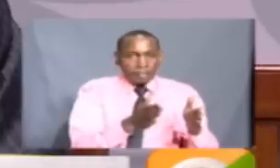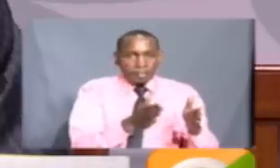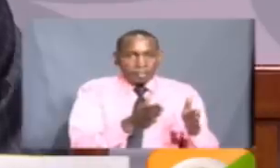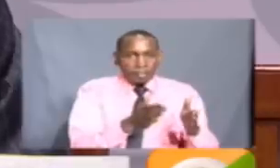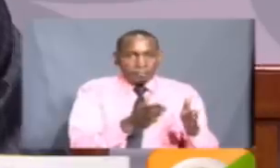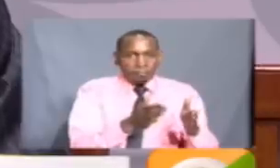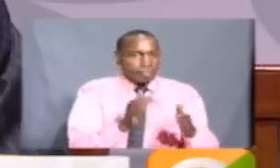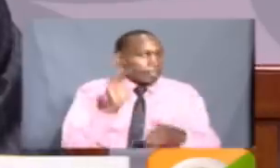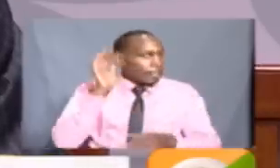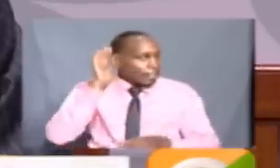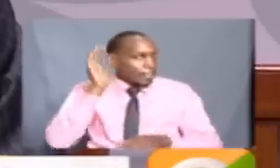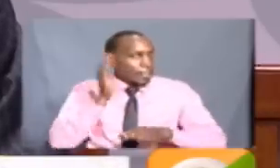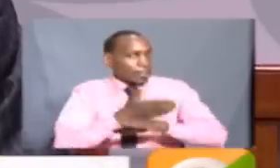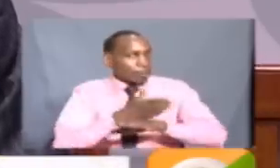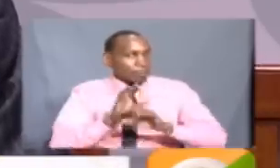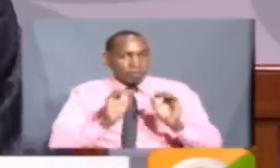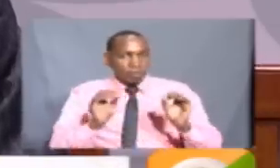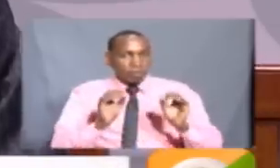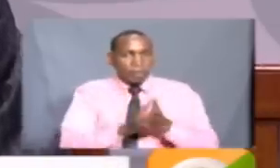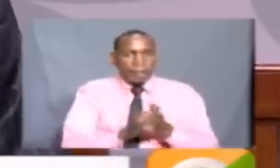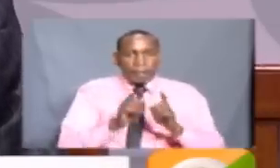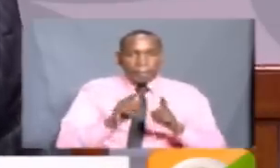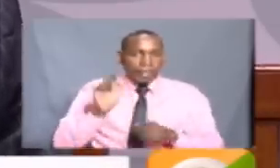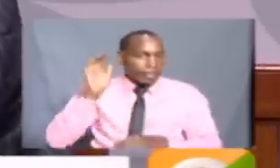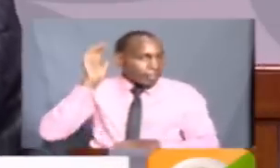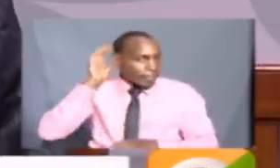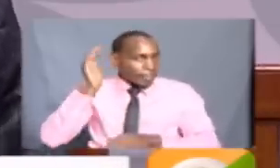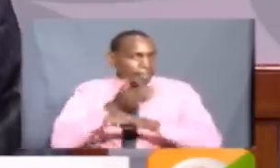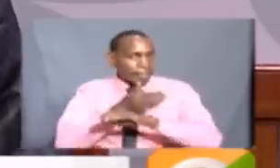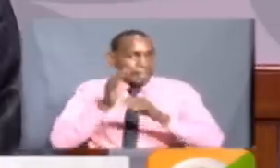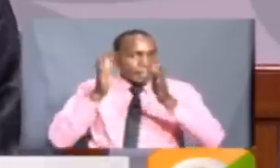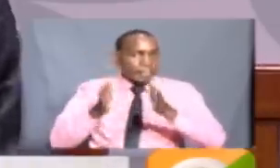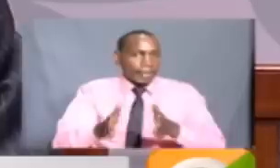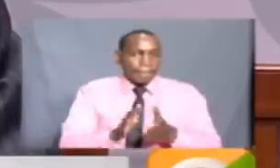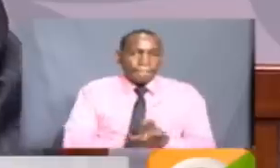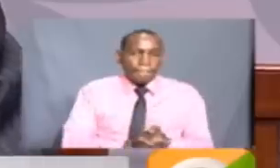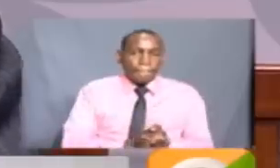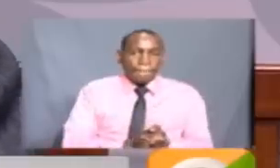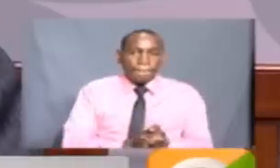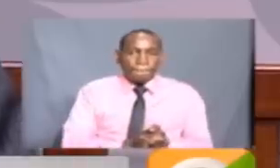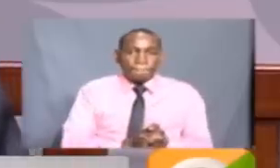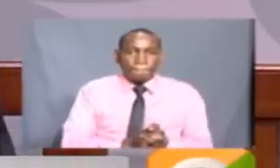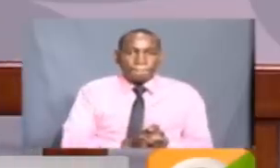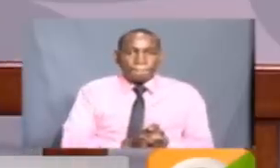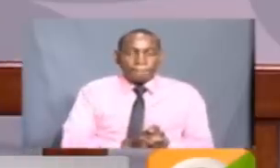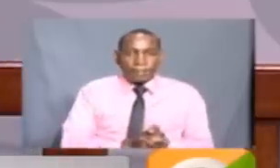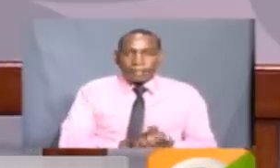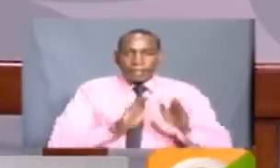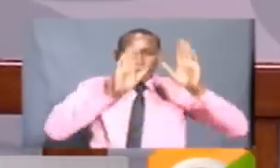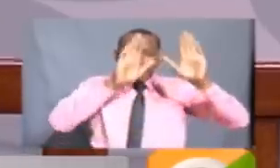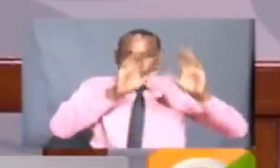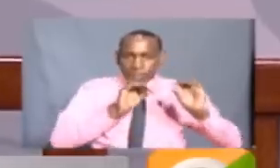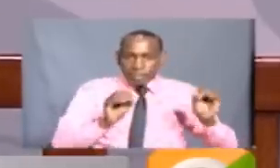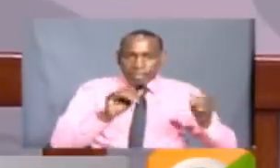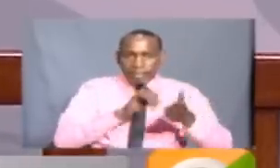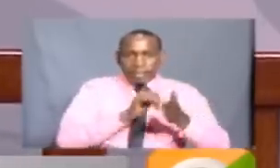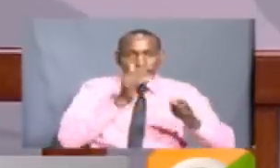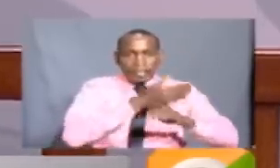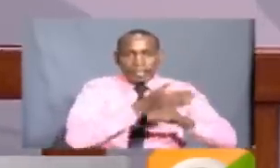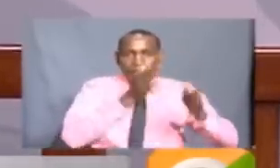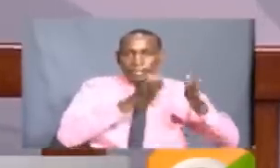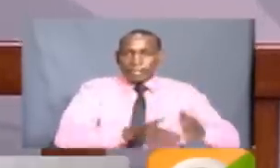the song. They listen to the singer. Hmm. So no matter how good a singer you